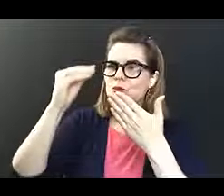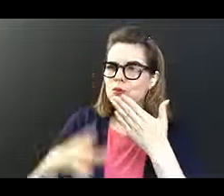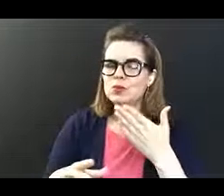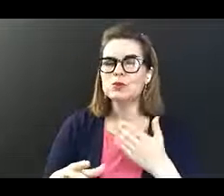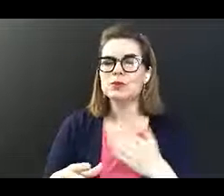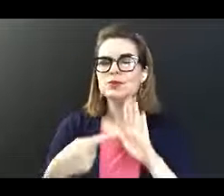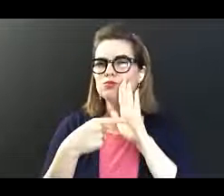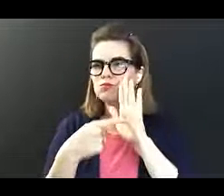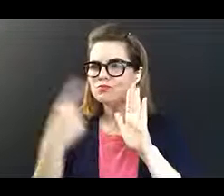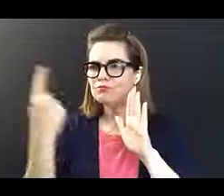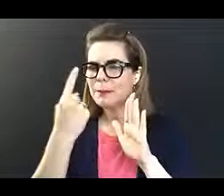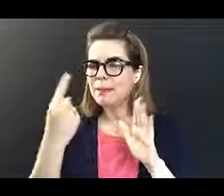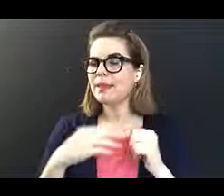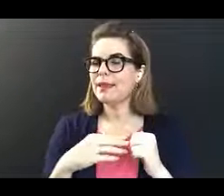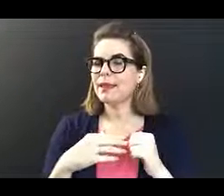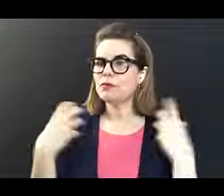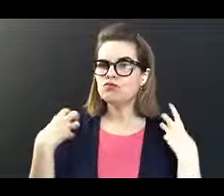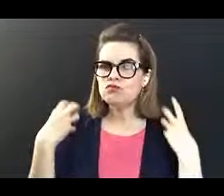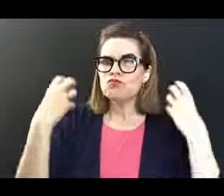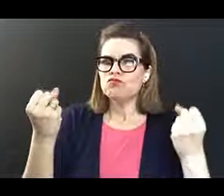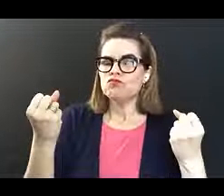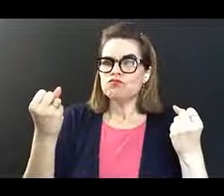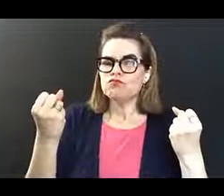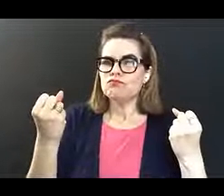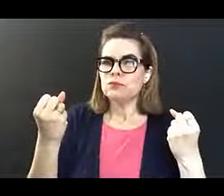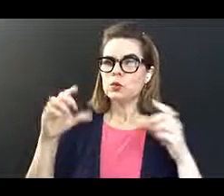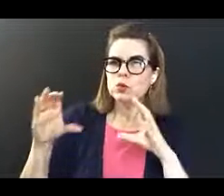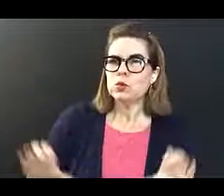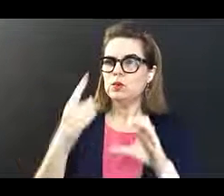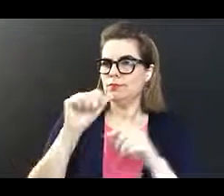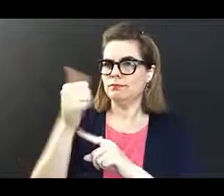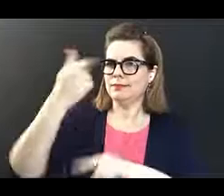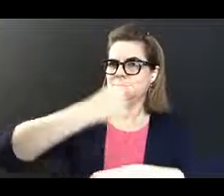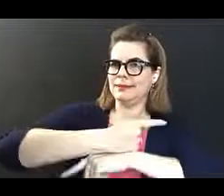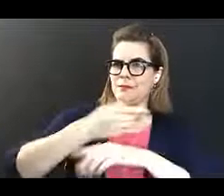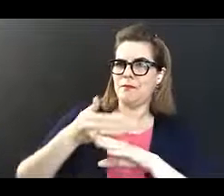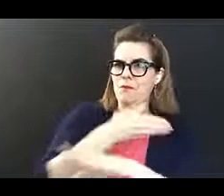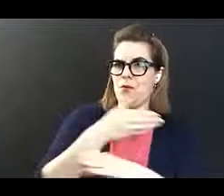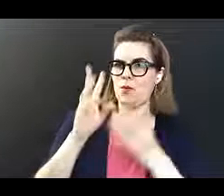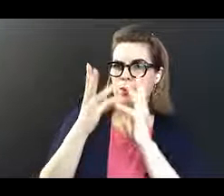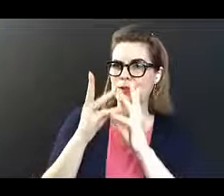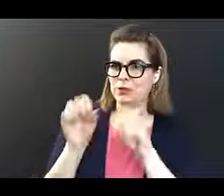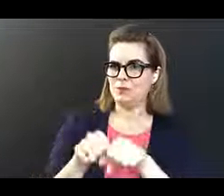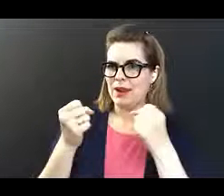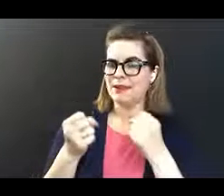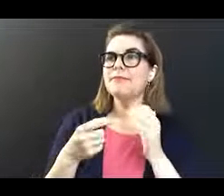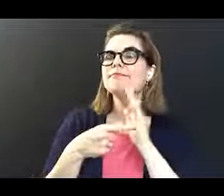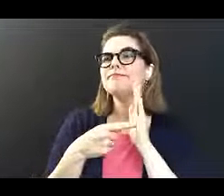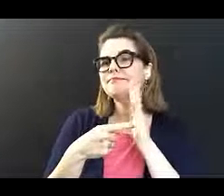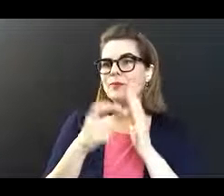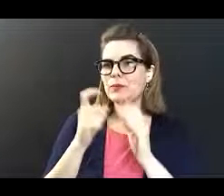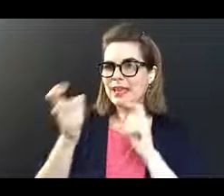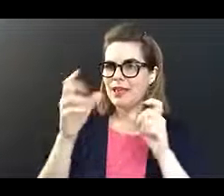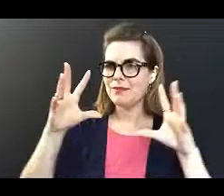acts leading up to winter break for 10 days. And we gave stress balls to the